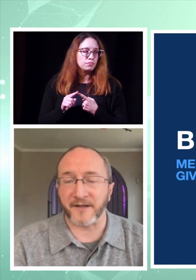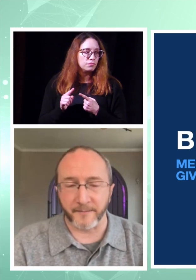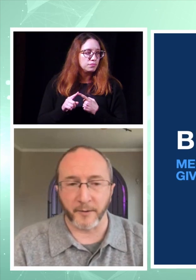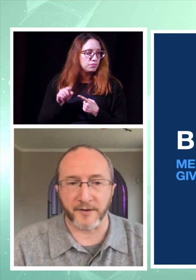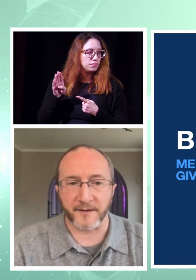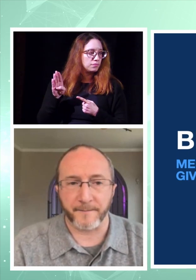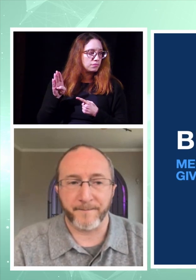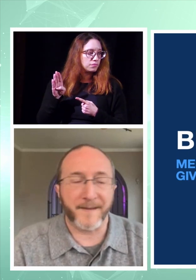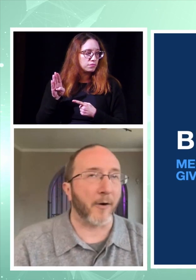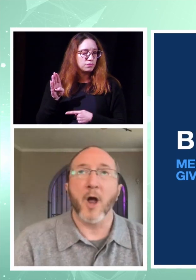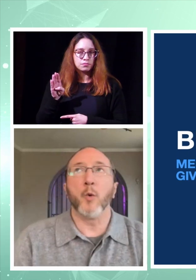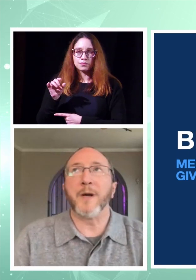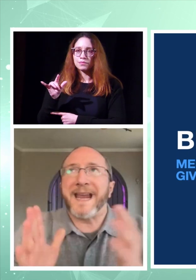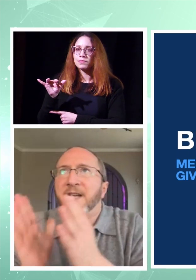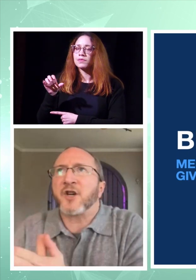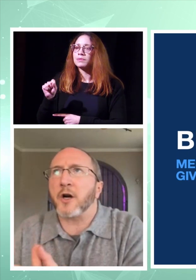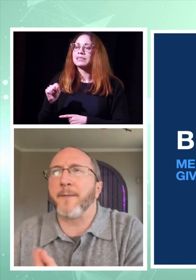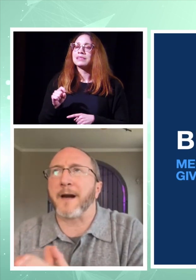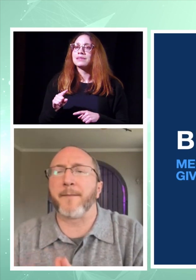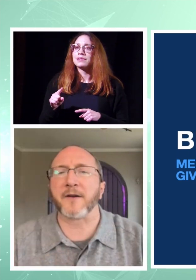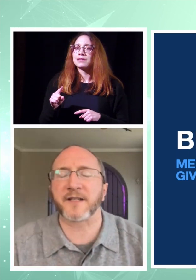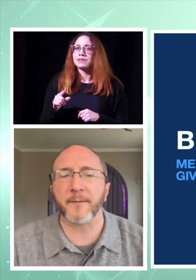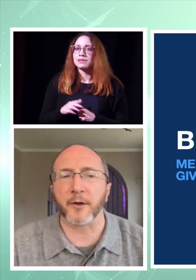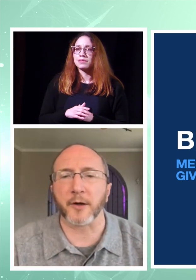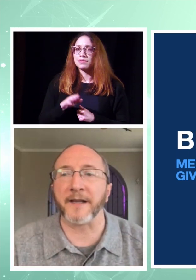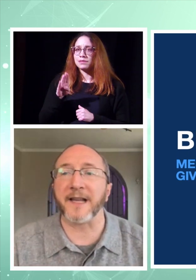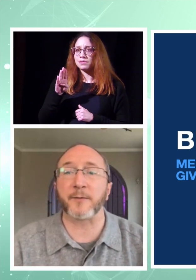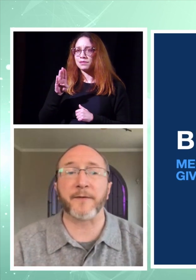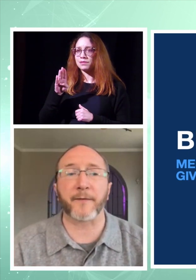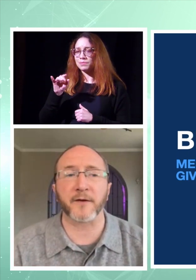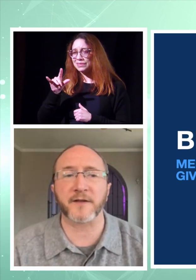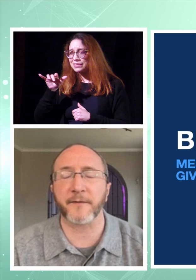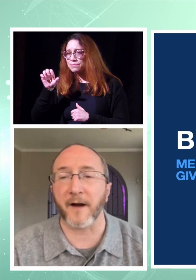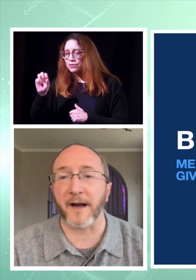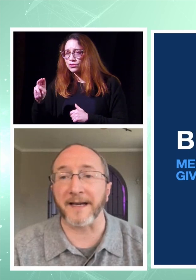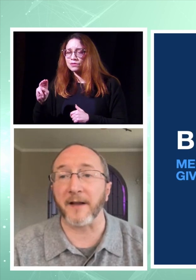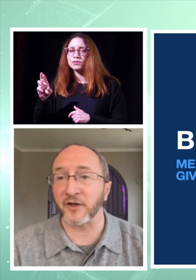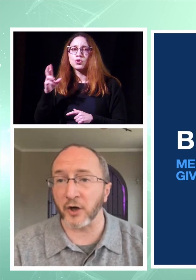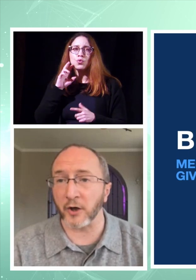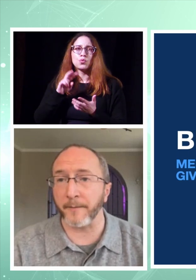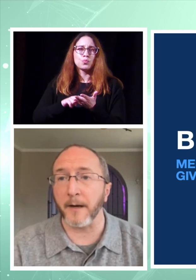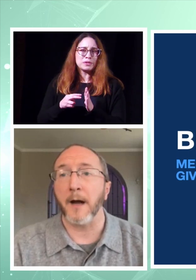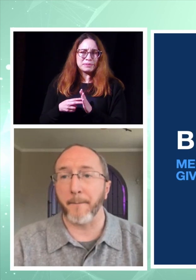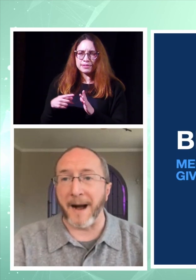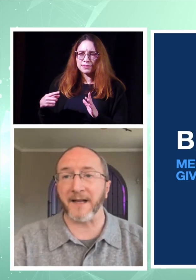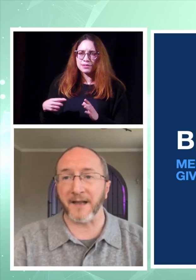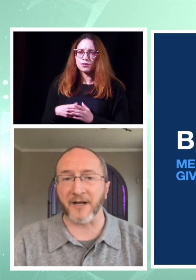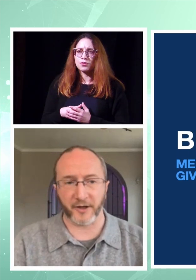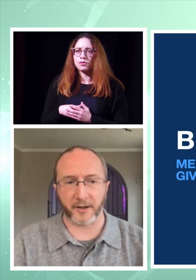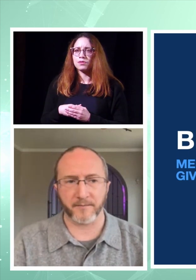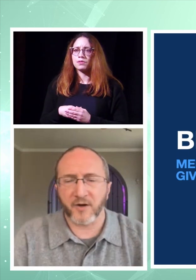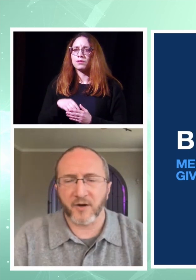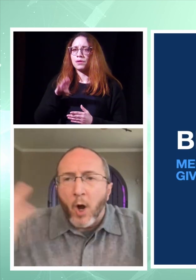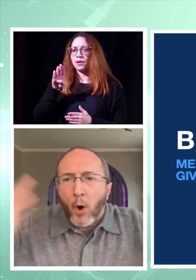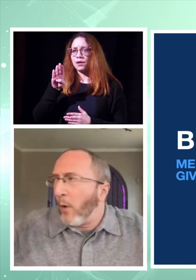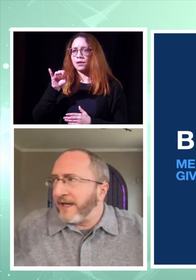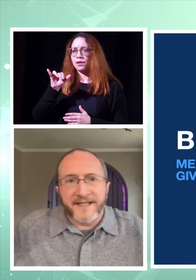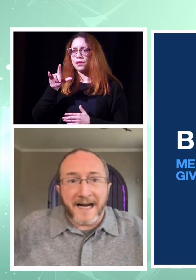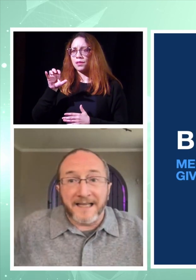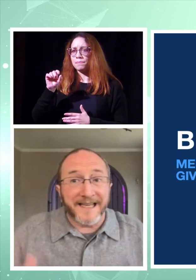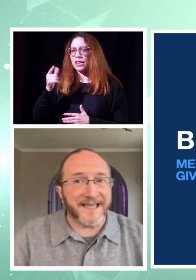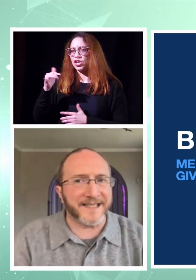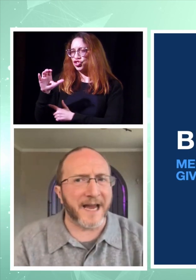about biosimilars. Now, we can't talk about a biosimilar unless we first define the term biologic. So